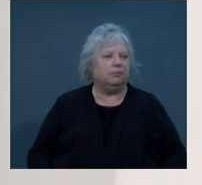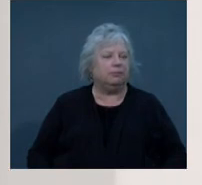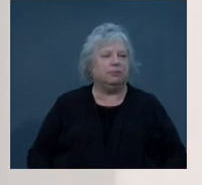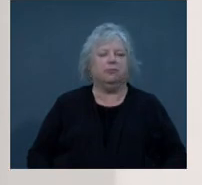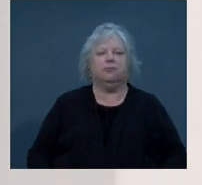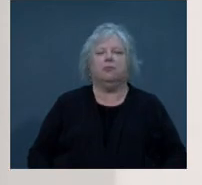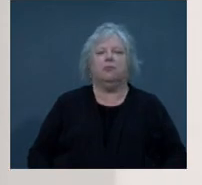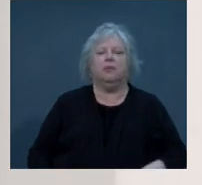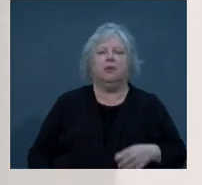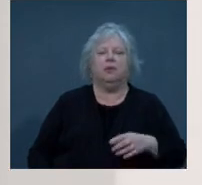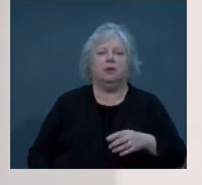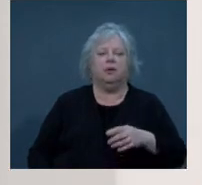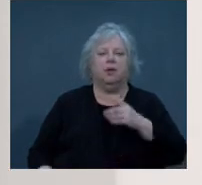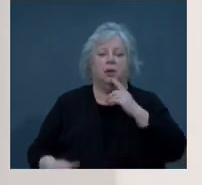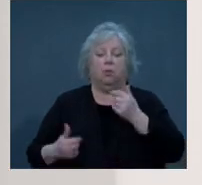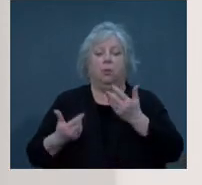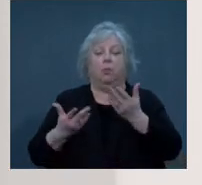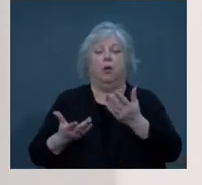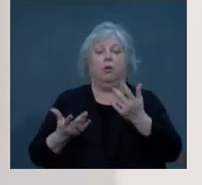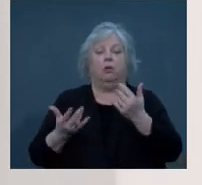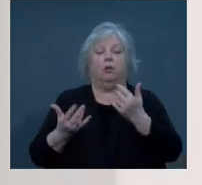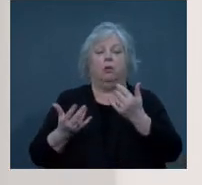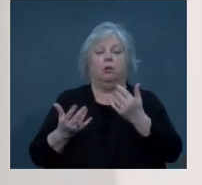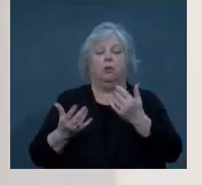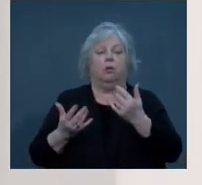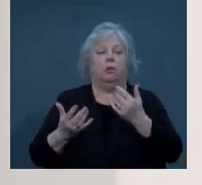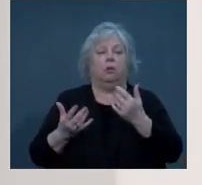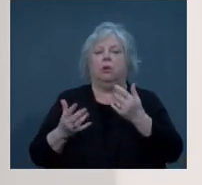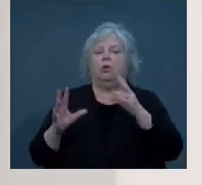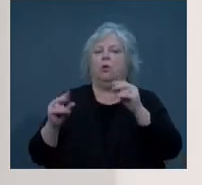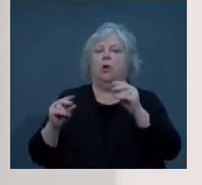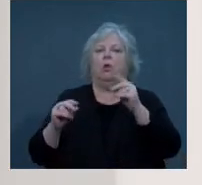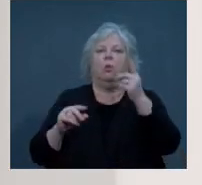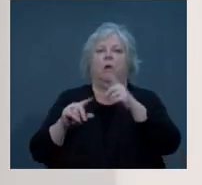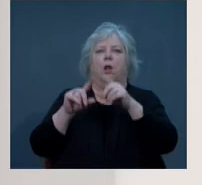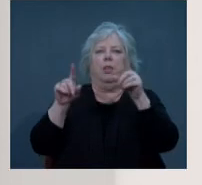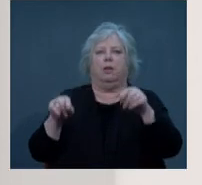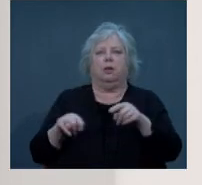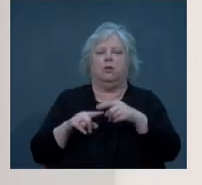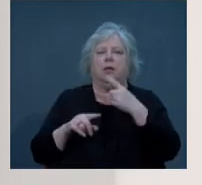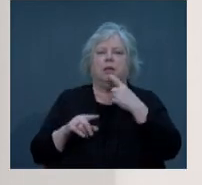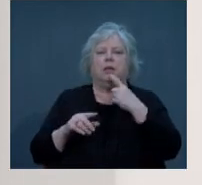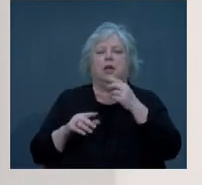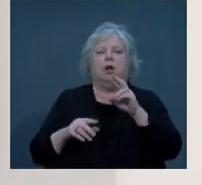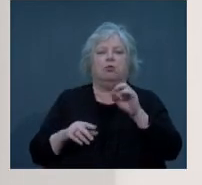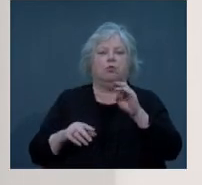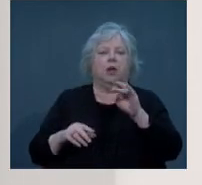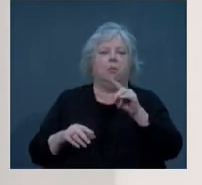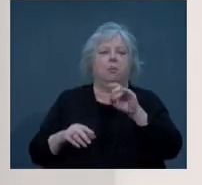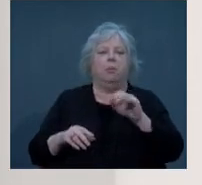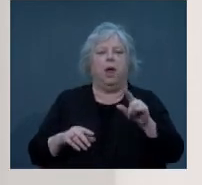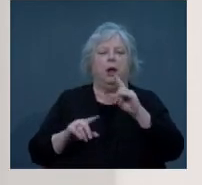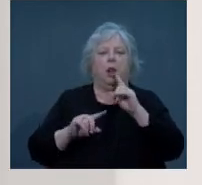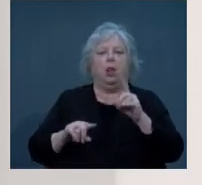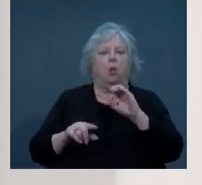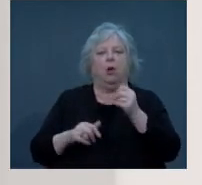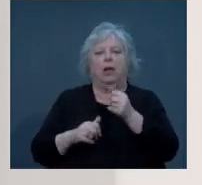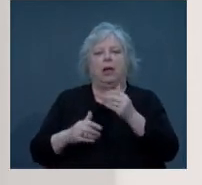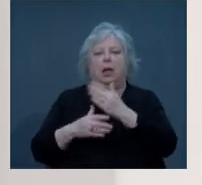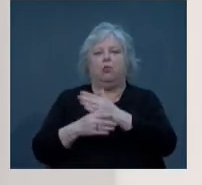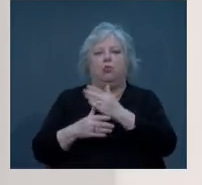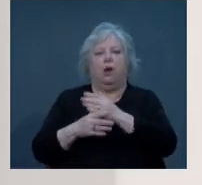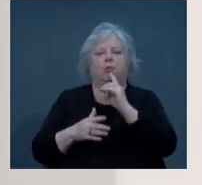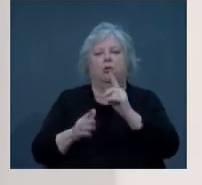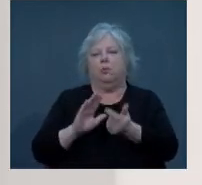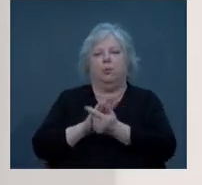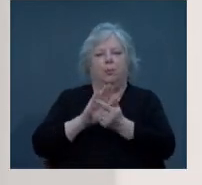The one that's proposed right now, or the one that you was looking to? No, the one on the screen. Go ahead and read Okay, it. one on the screen says rebuttals or any interruptions shall not